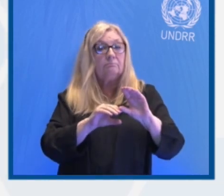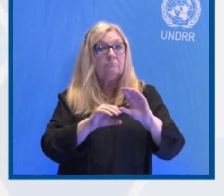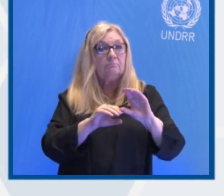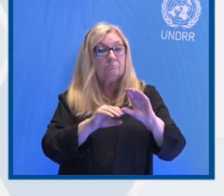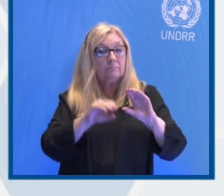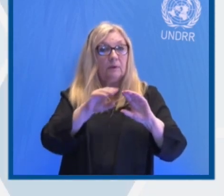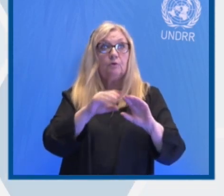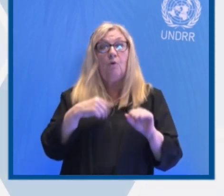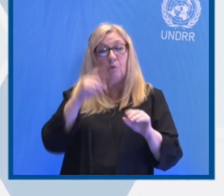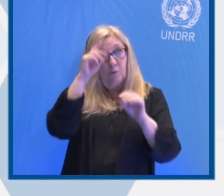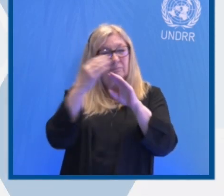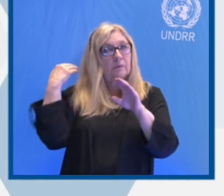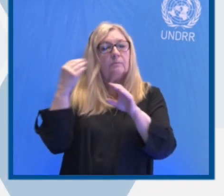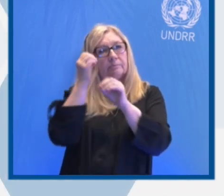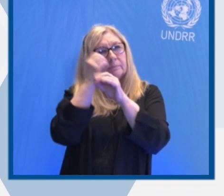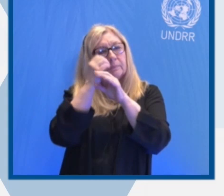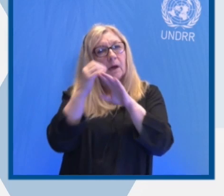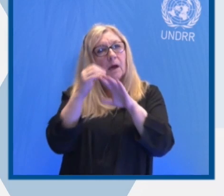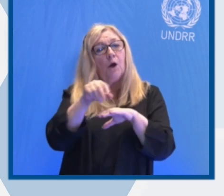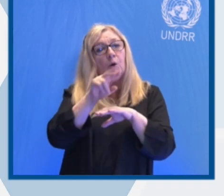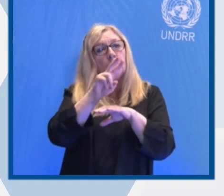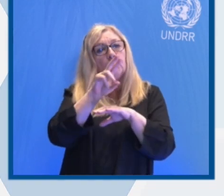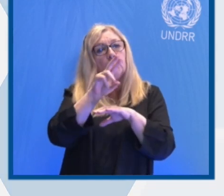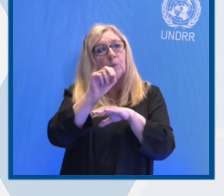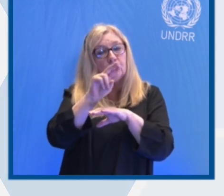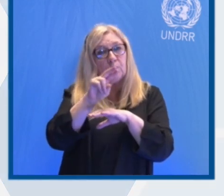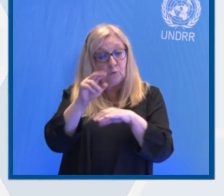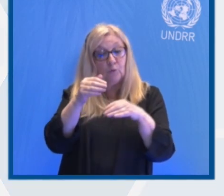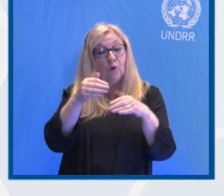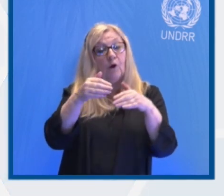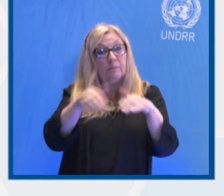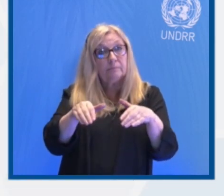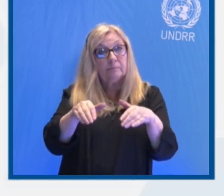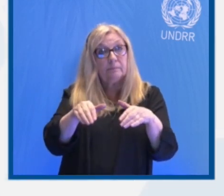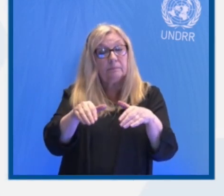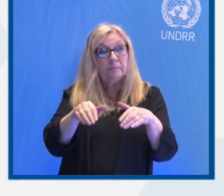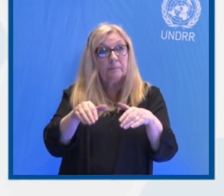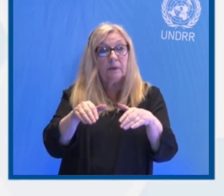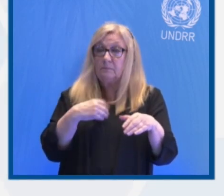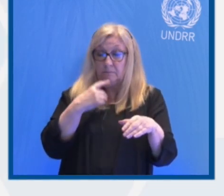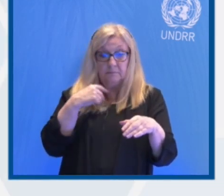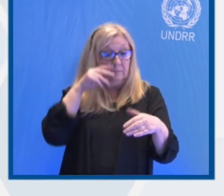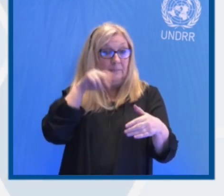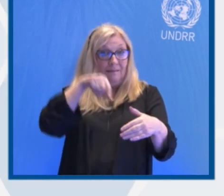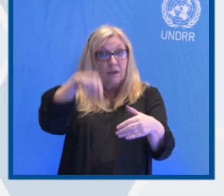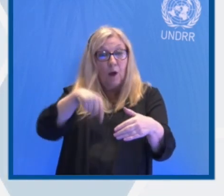end of 2022. We're just in excess of that now, so it's 21% of our invested